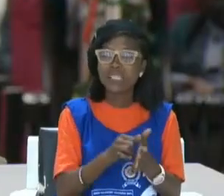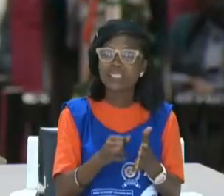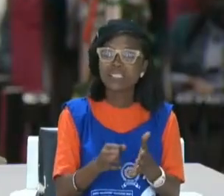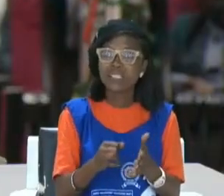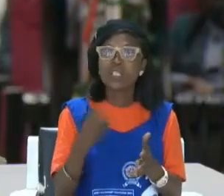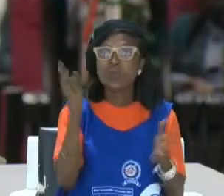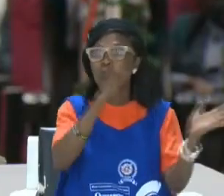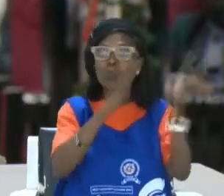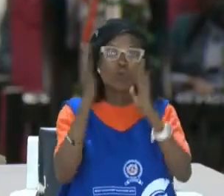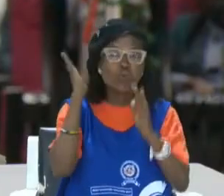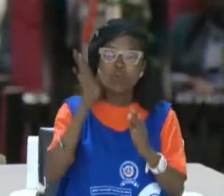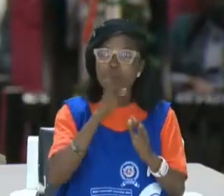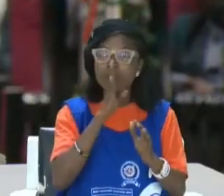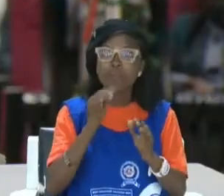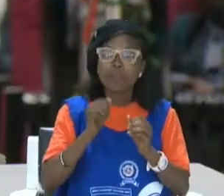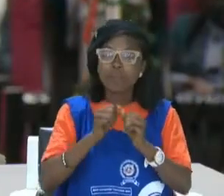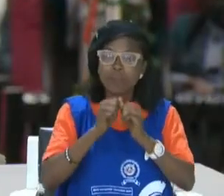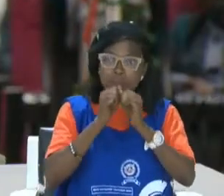year.